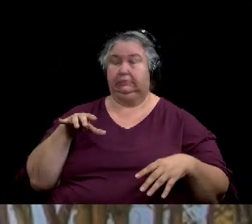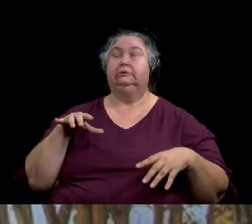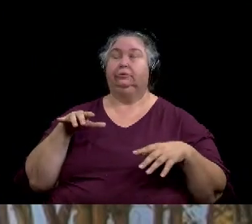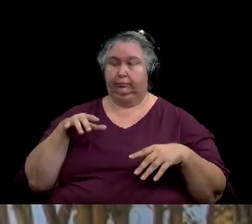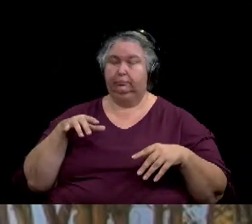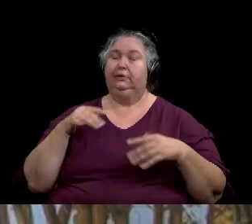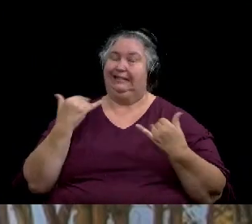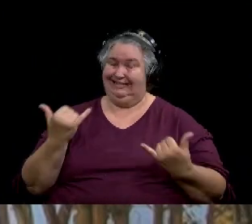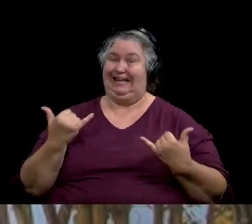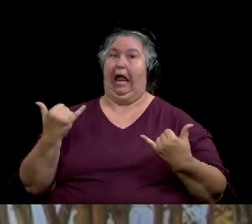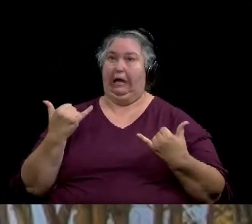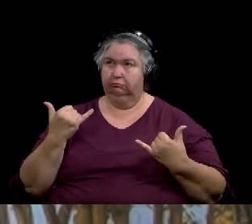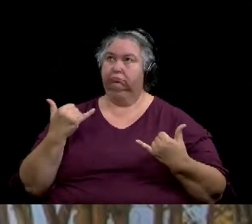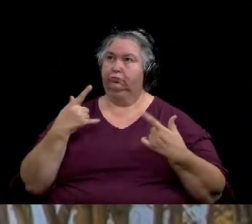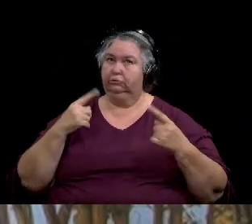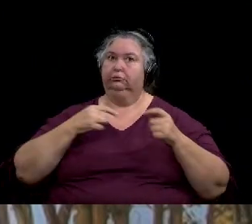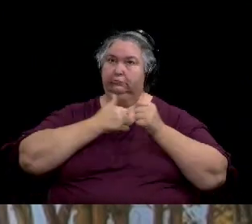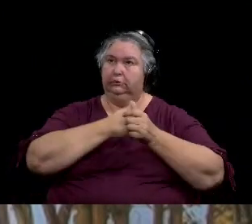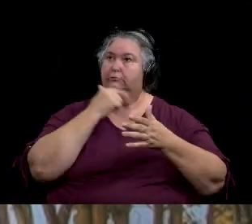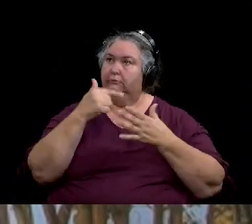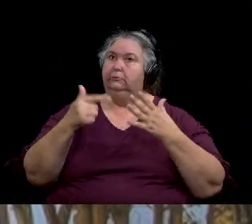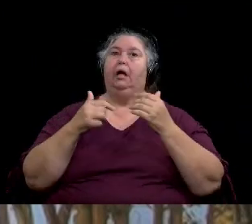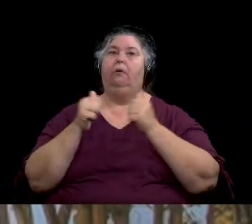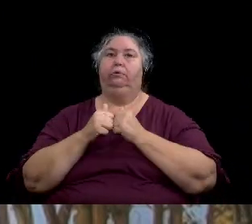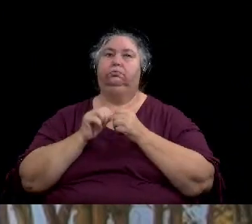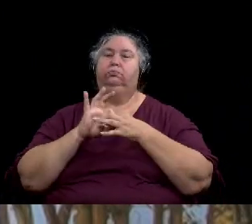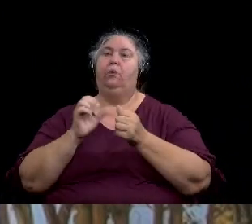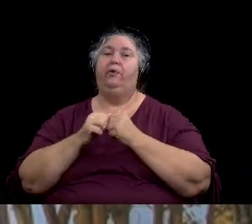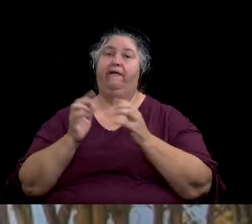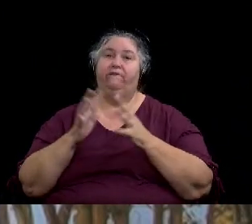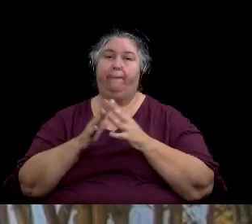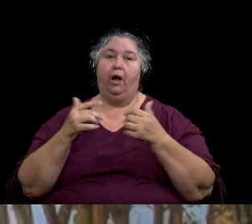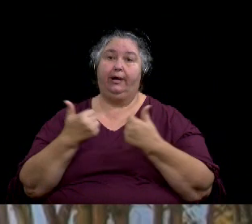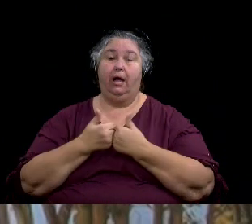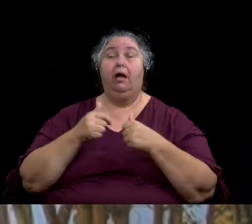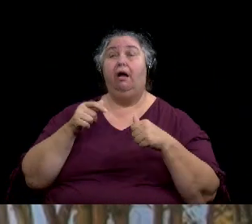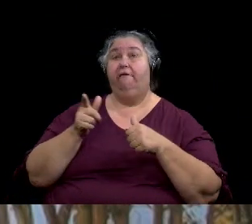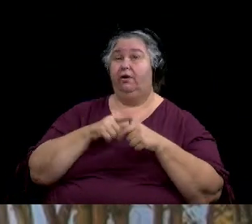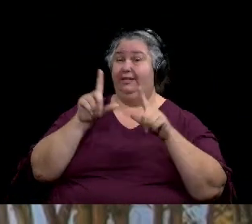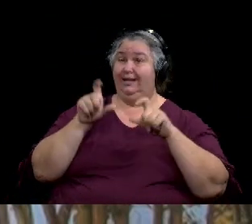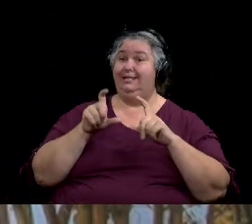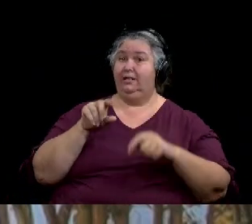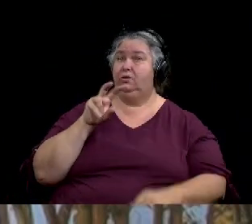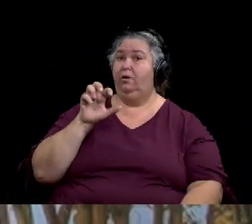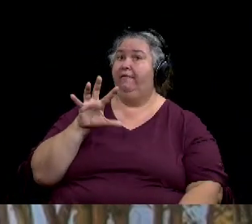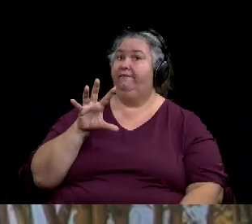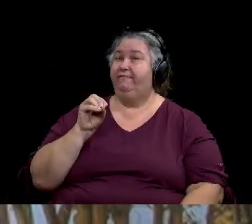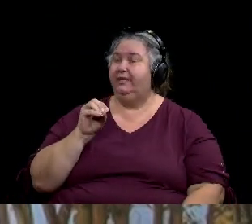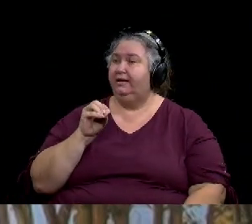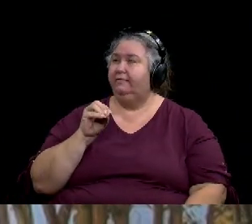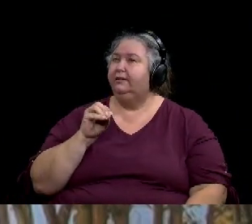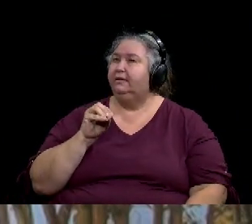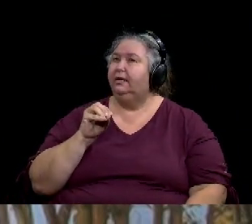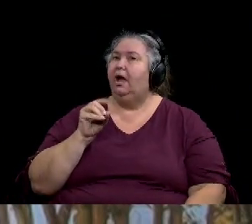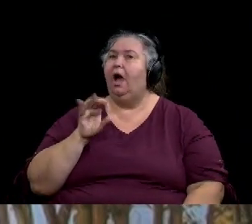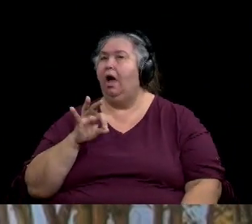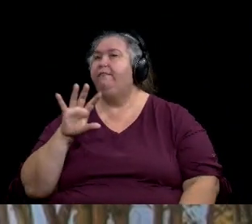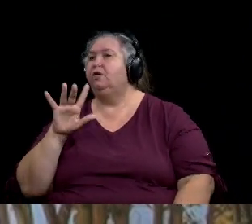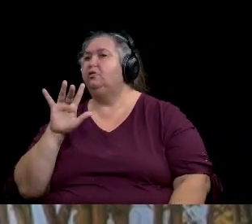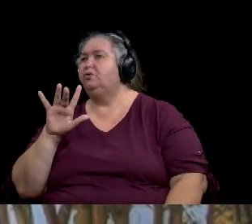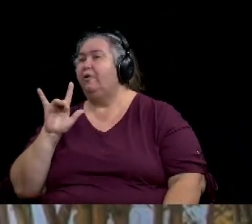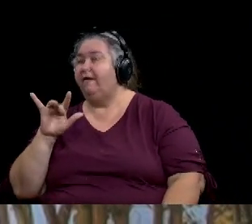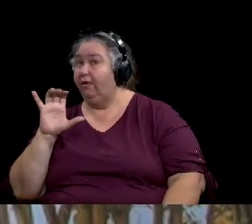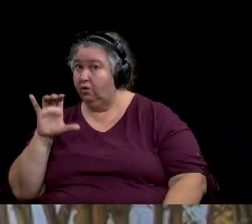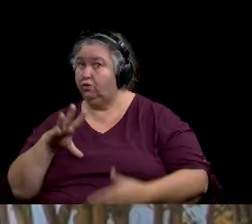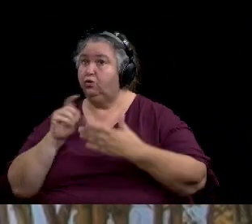mitigate the issues that come with football games. First, they tested approximately 250 of the 2,500 students who attended the